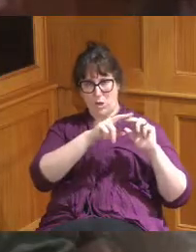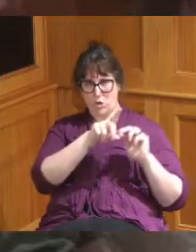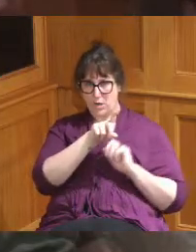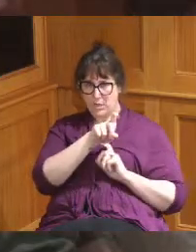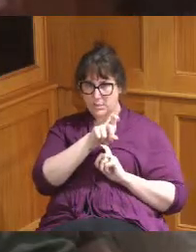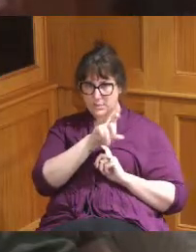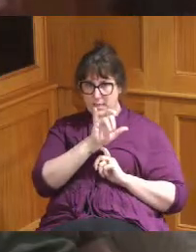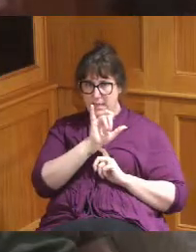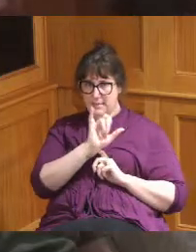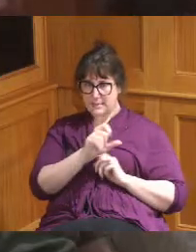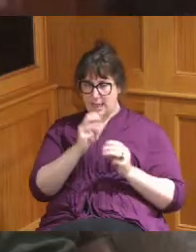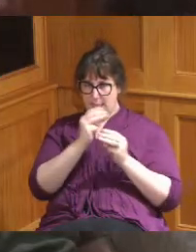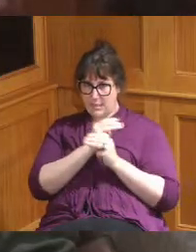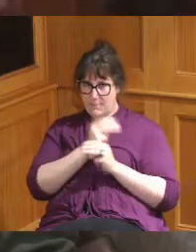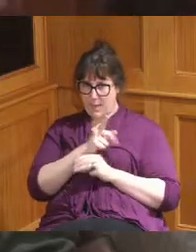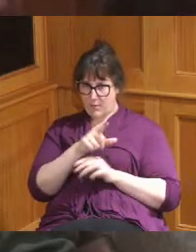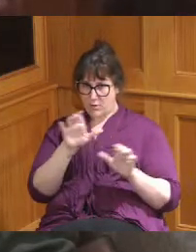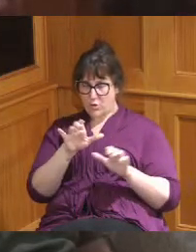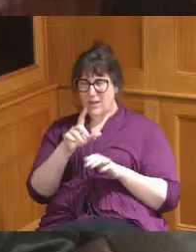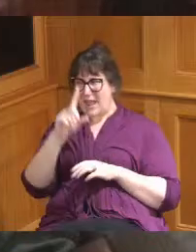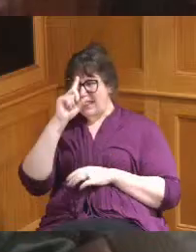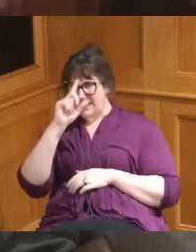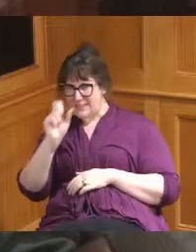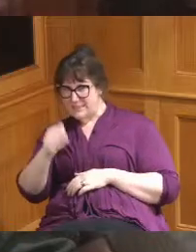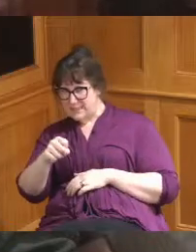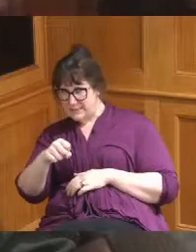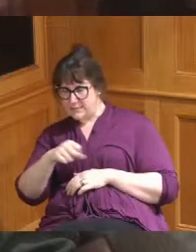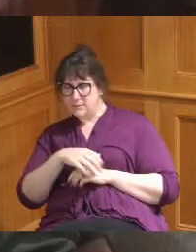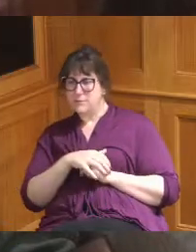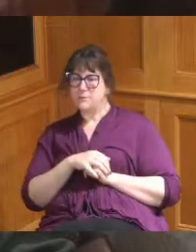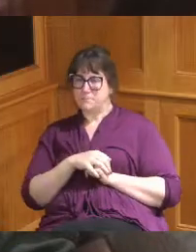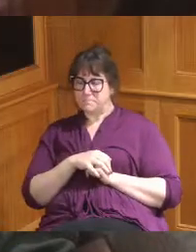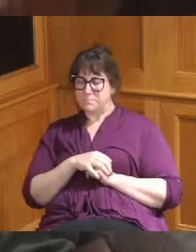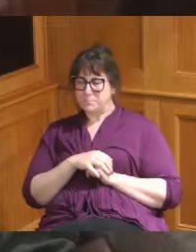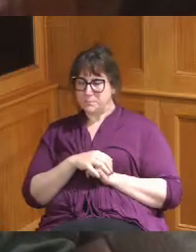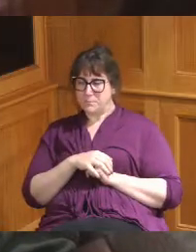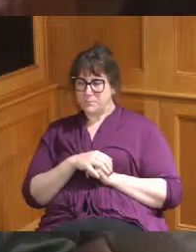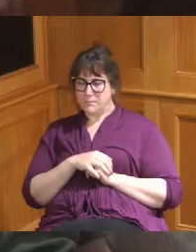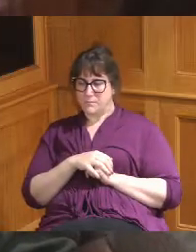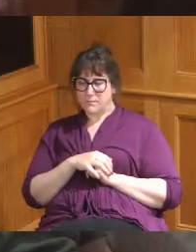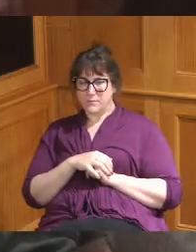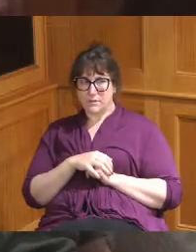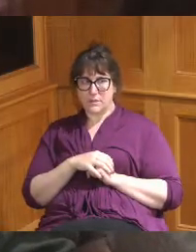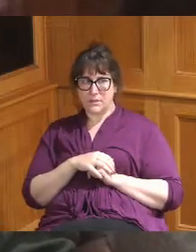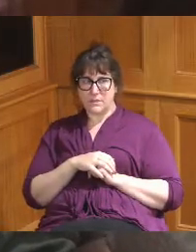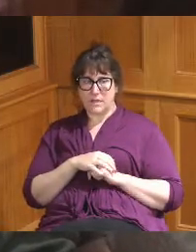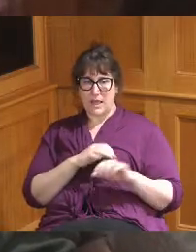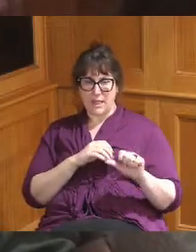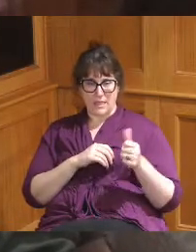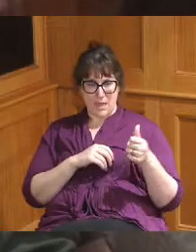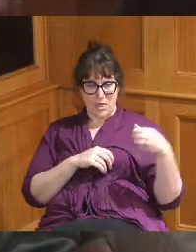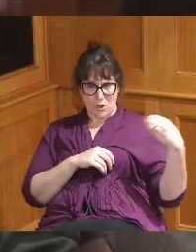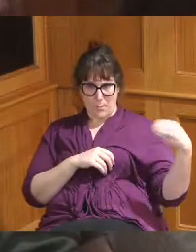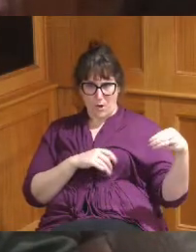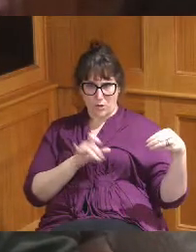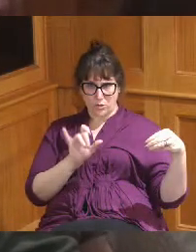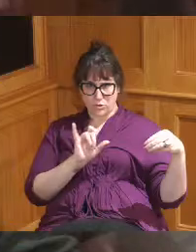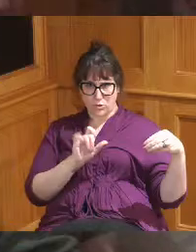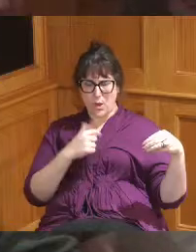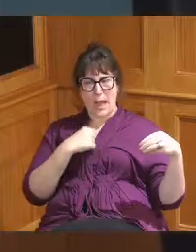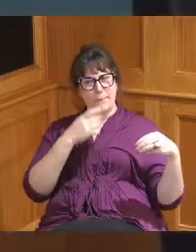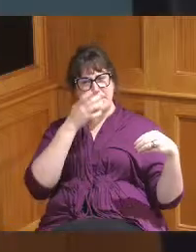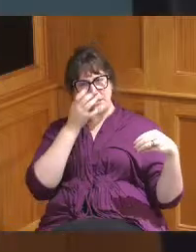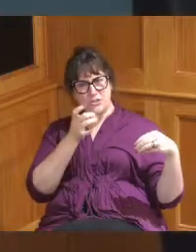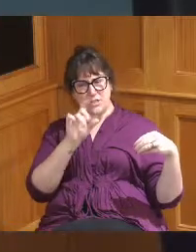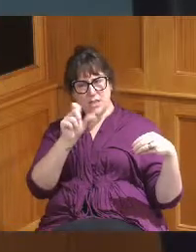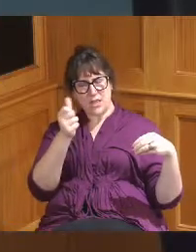Is that the math equation that you're doing? I think so, yes. Okay. But in addition to this other piece, because you've talked about, I'm intrigued by this